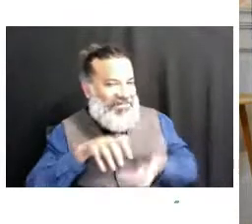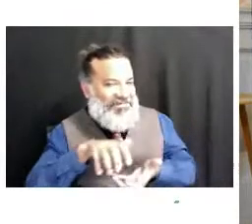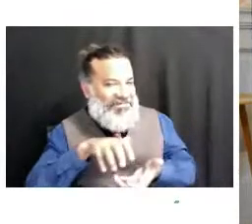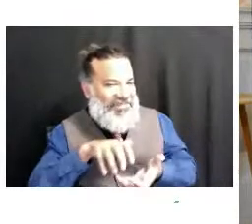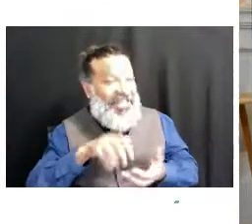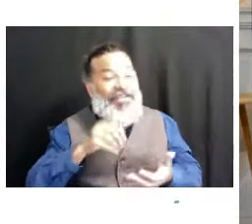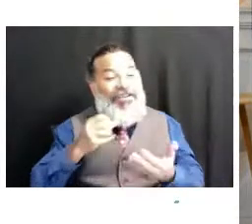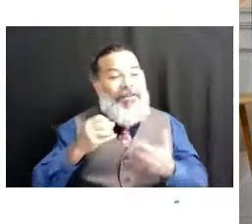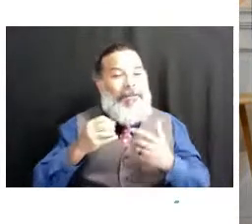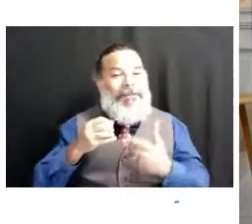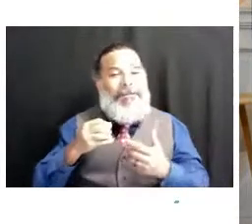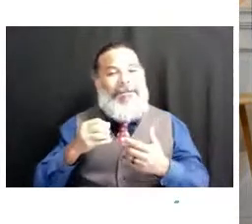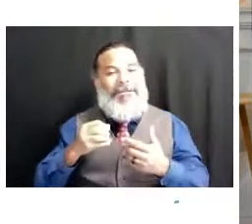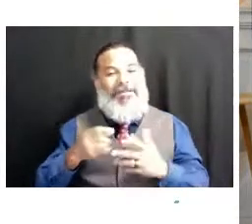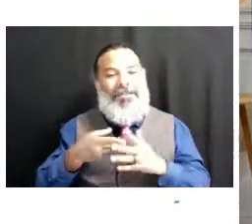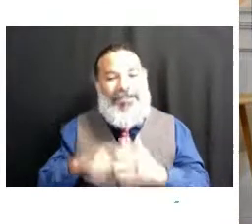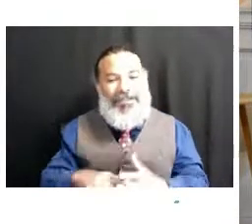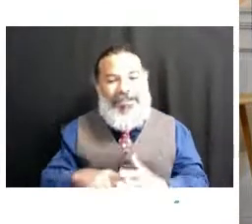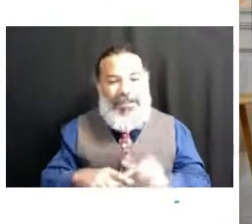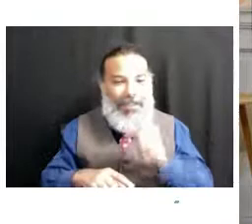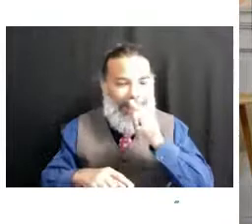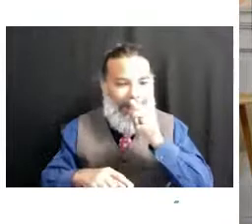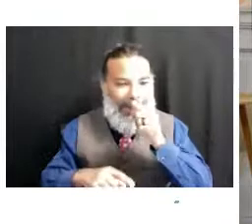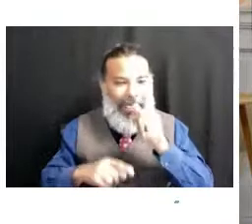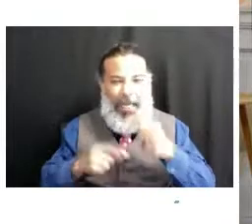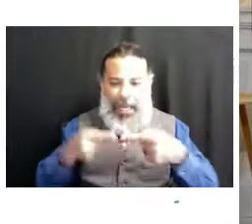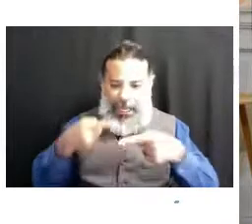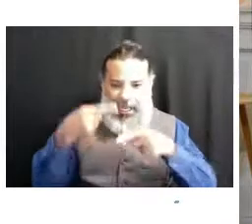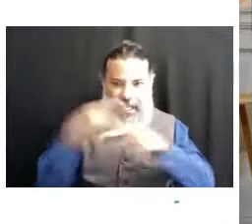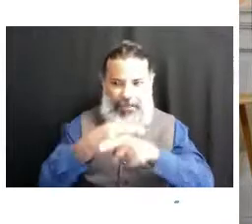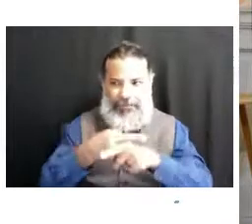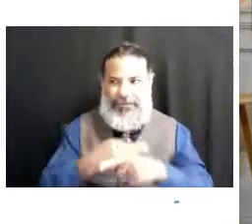began this conflict